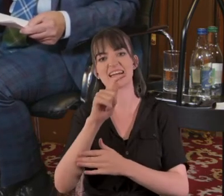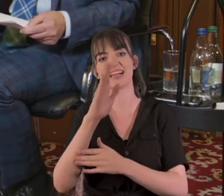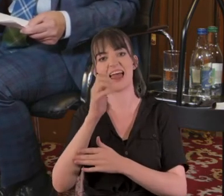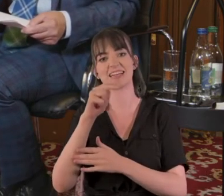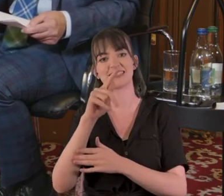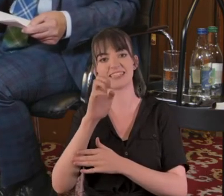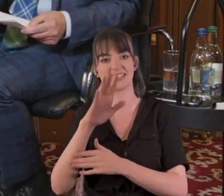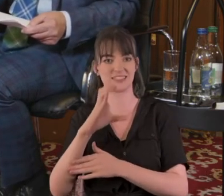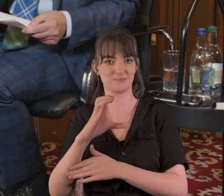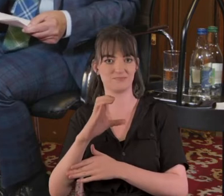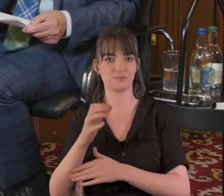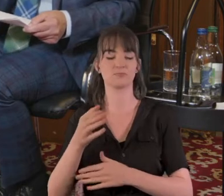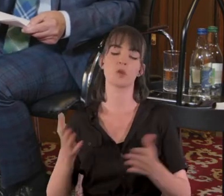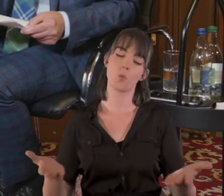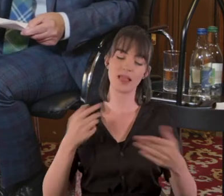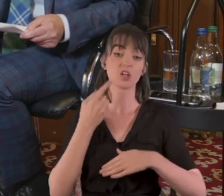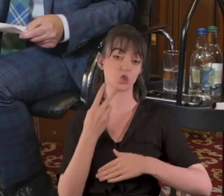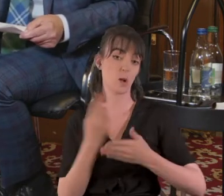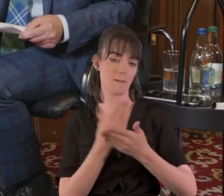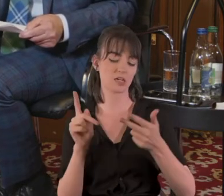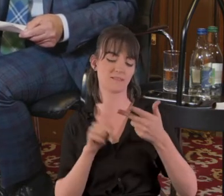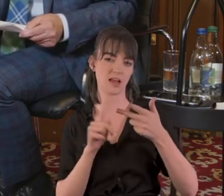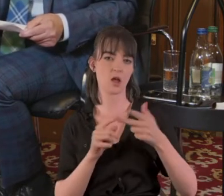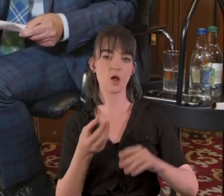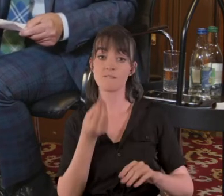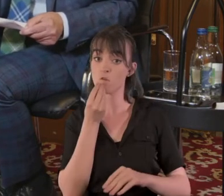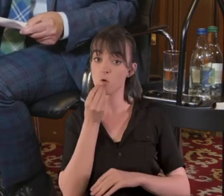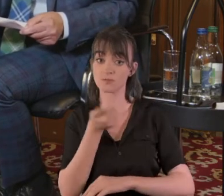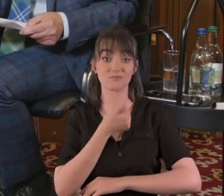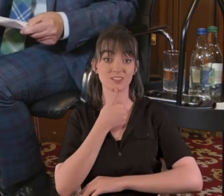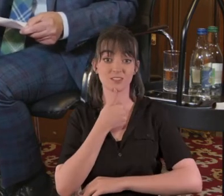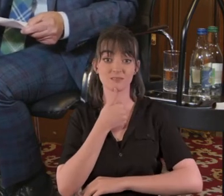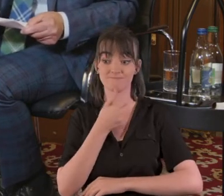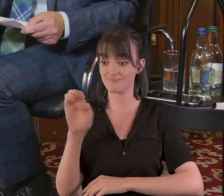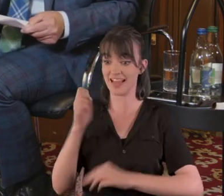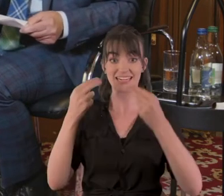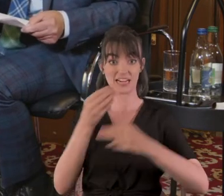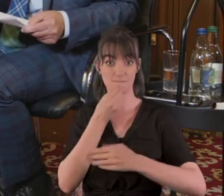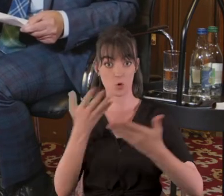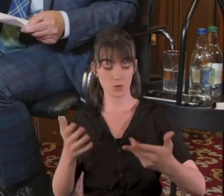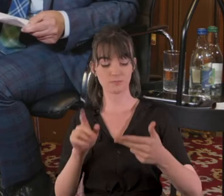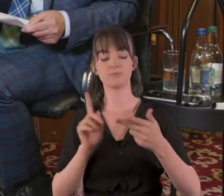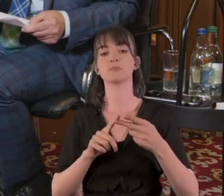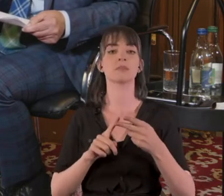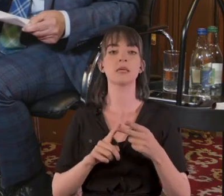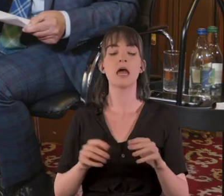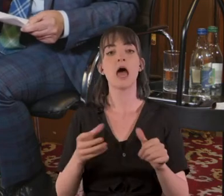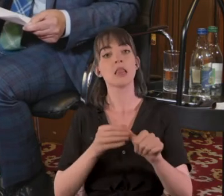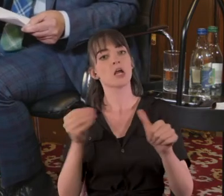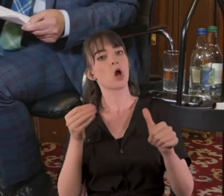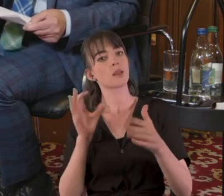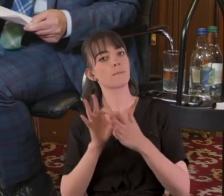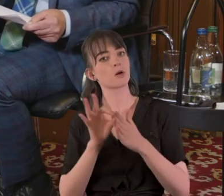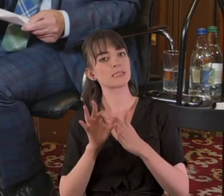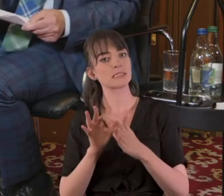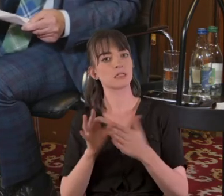is food that is going to feed Britain, and the other one is that Britain lives by trade. So it's not